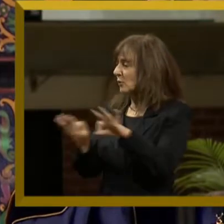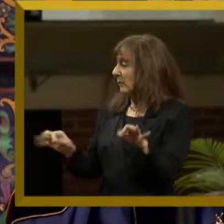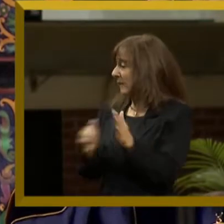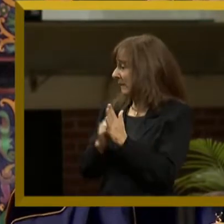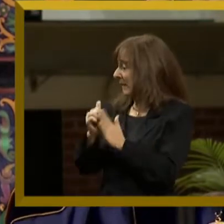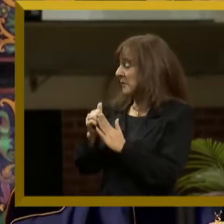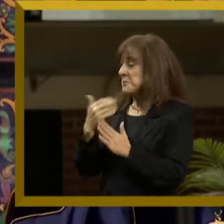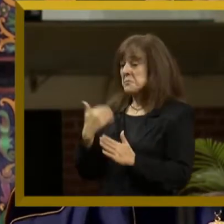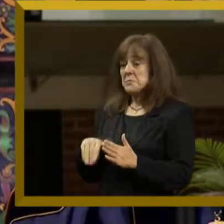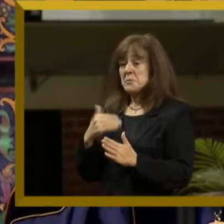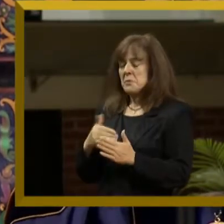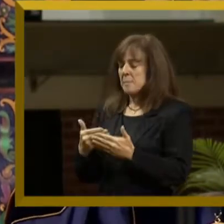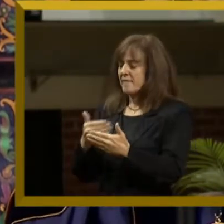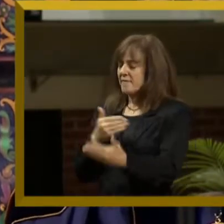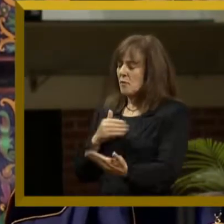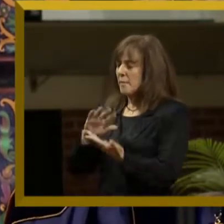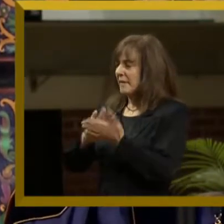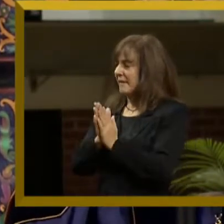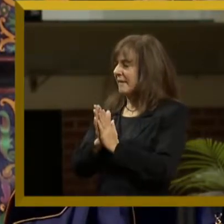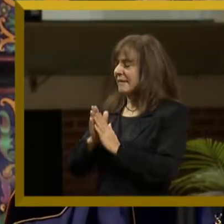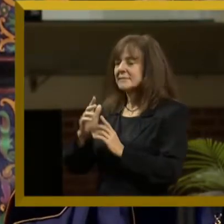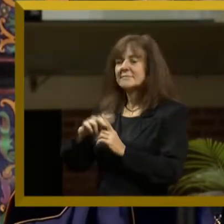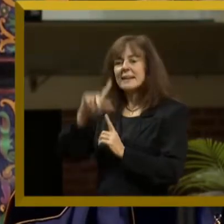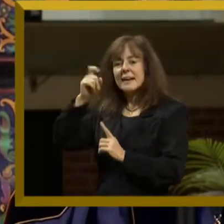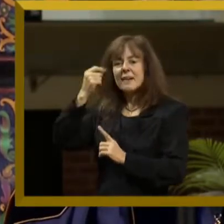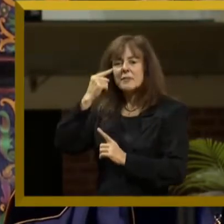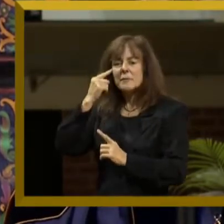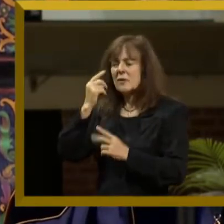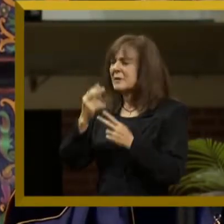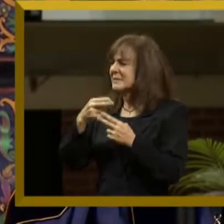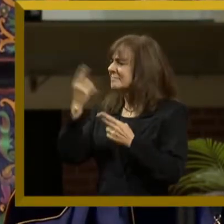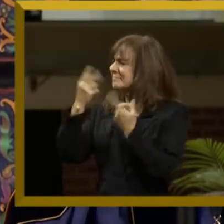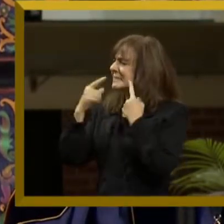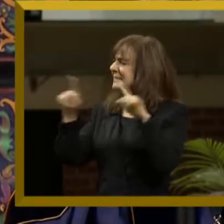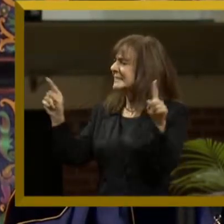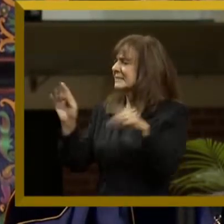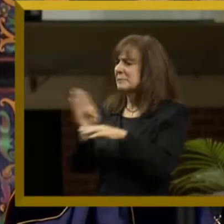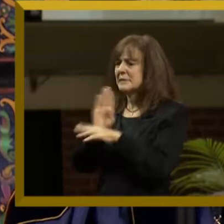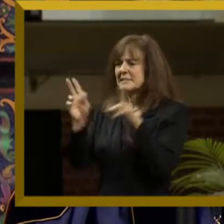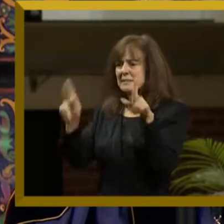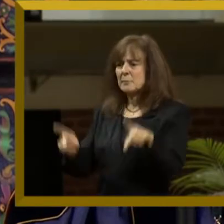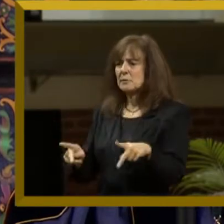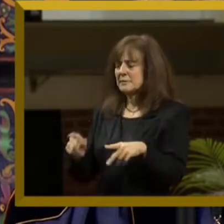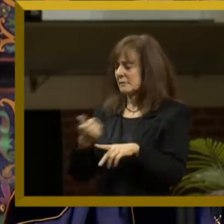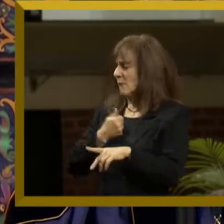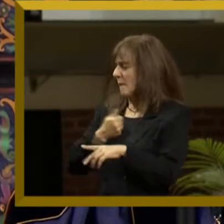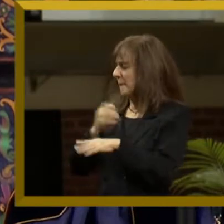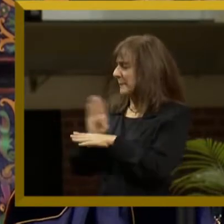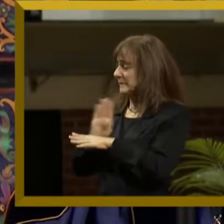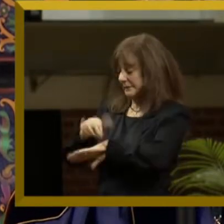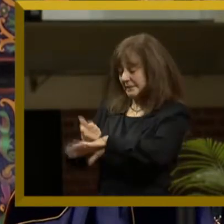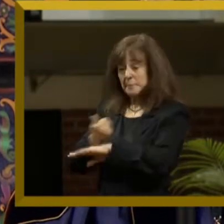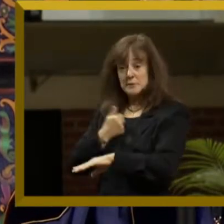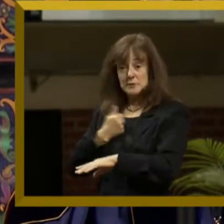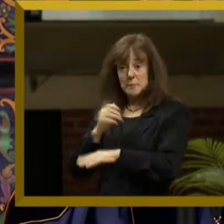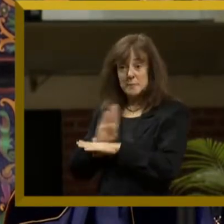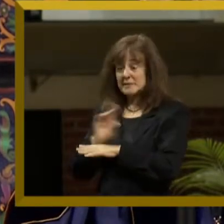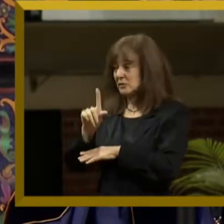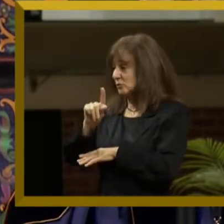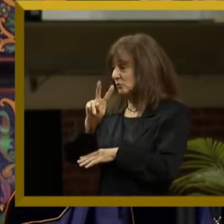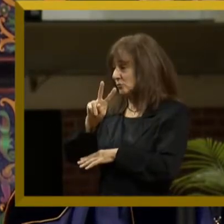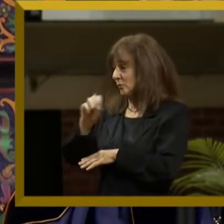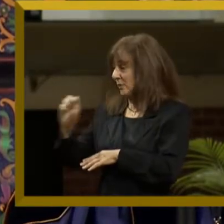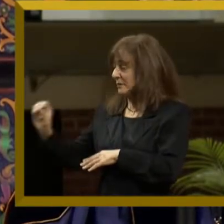accounting. Prior to being elected governor, he was a highly successful businessman and entrepreneur. He founded his own business in 2000 with